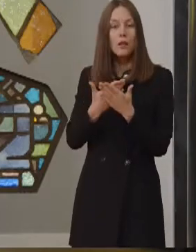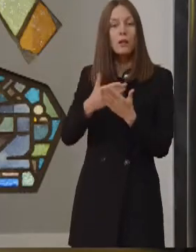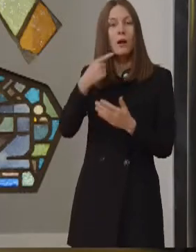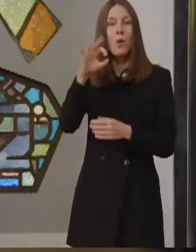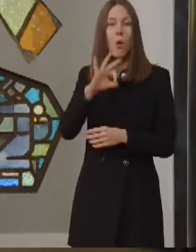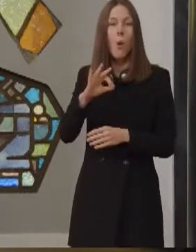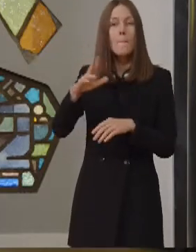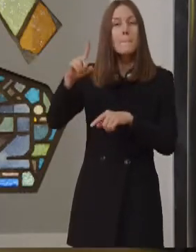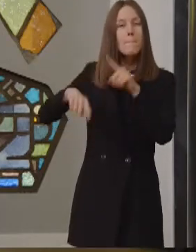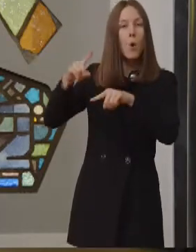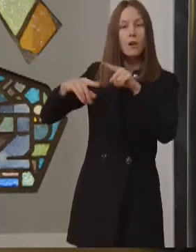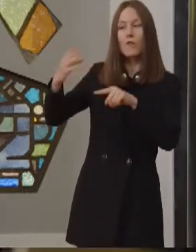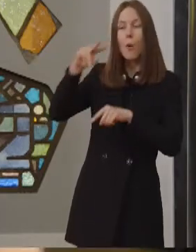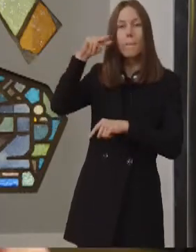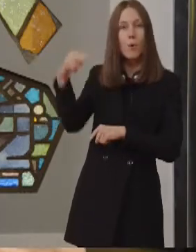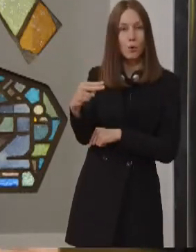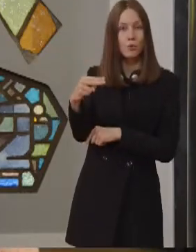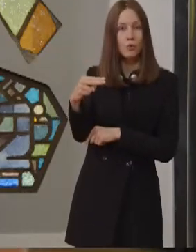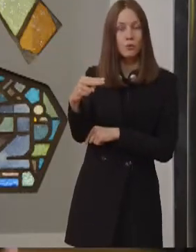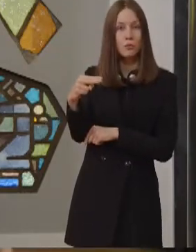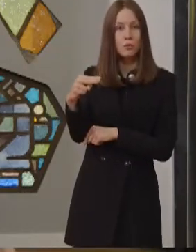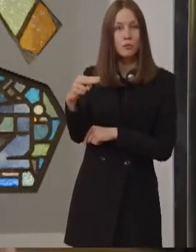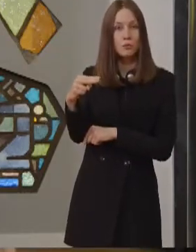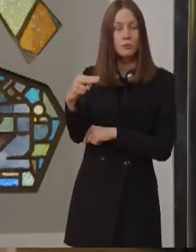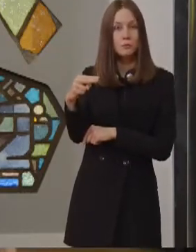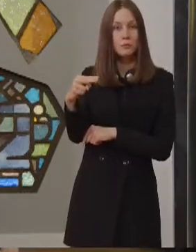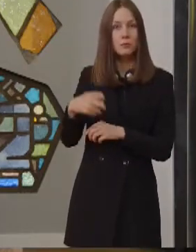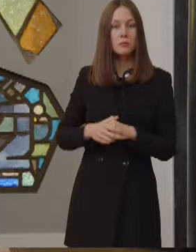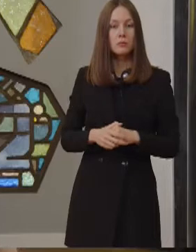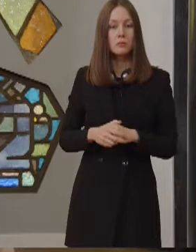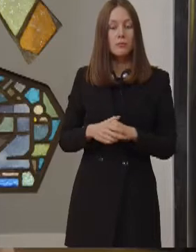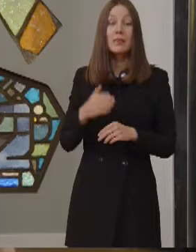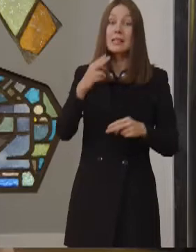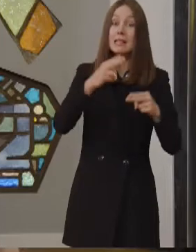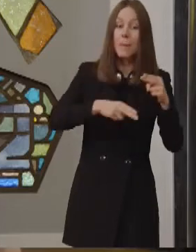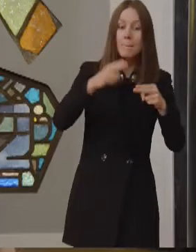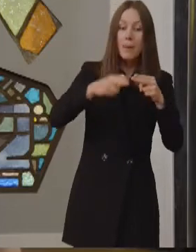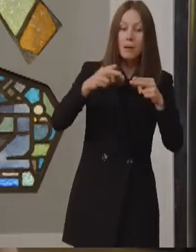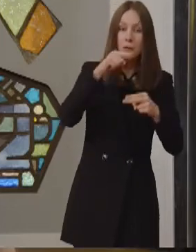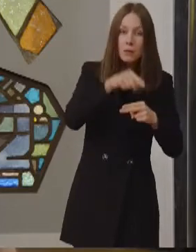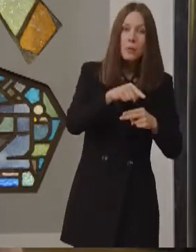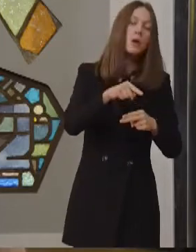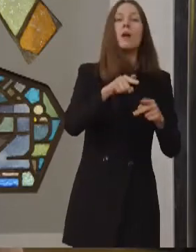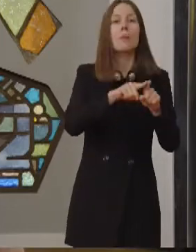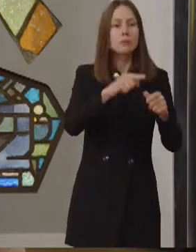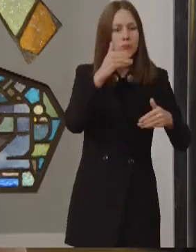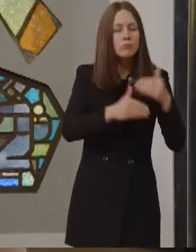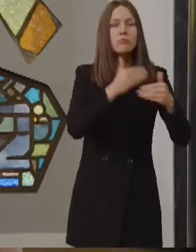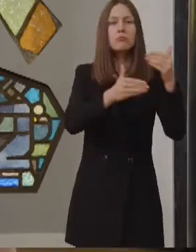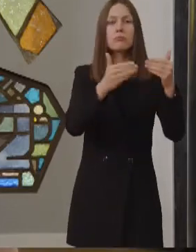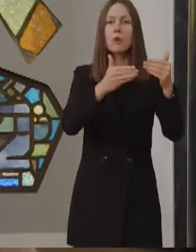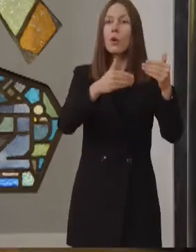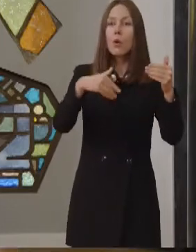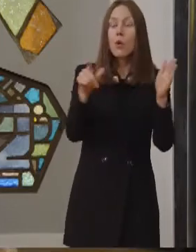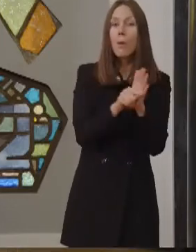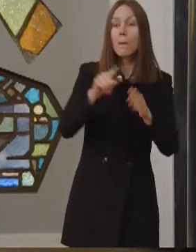Since we are talking about the political will when it comes to civil partnership, and that in order to make sure that